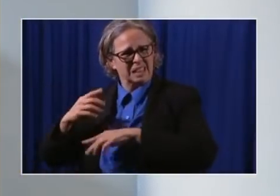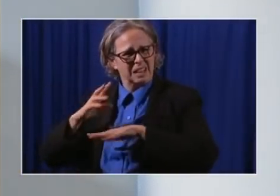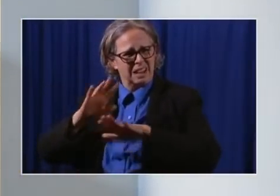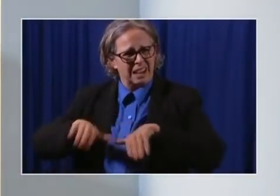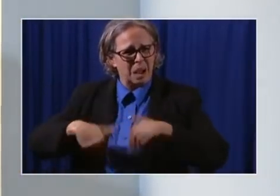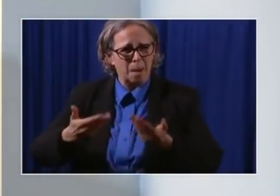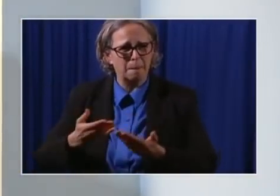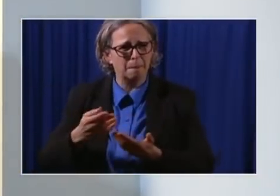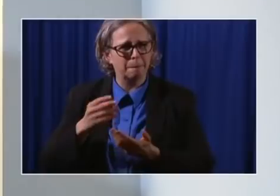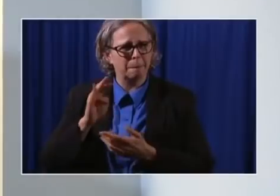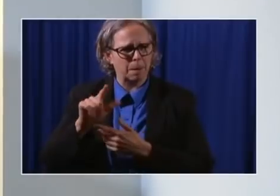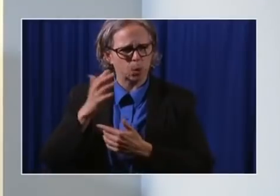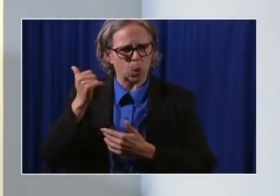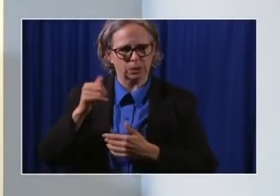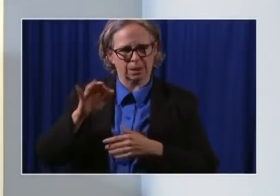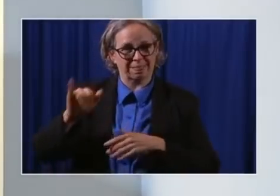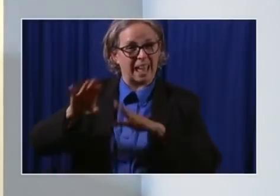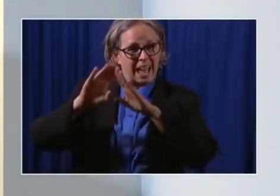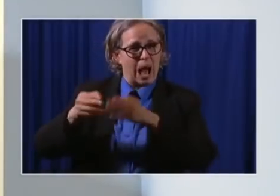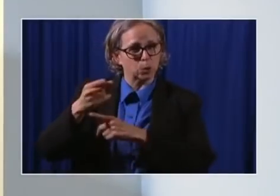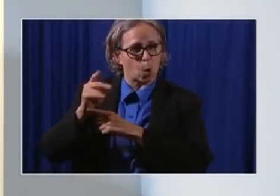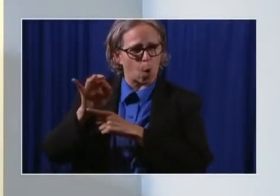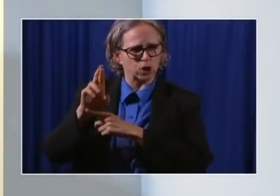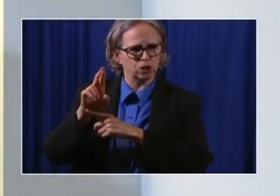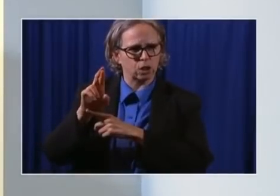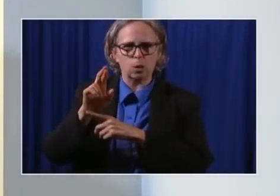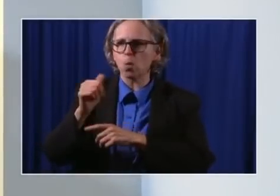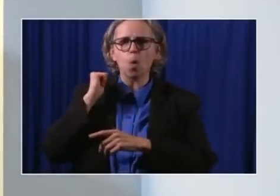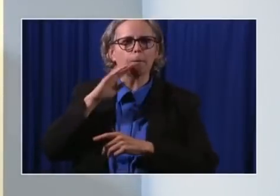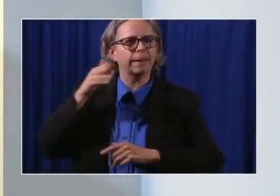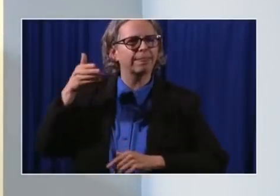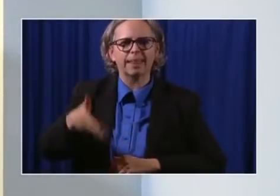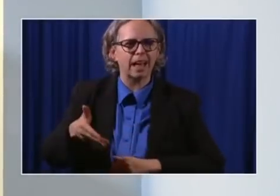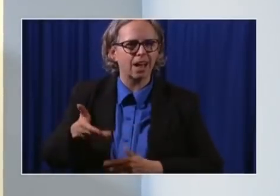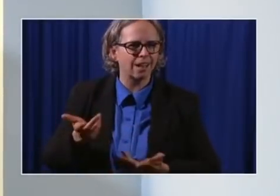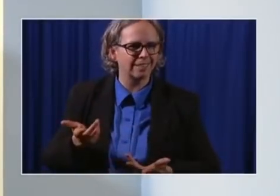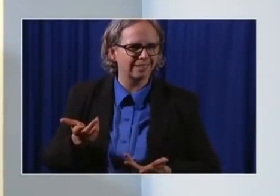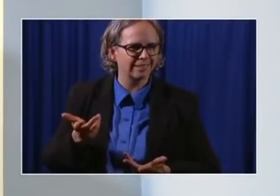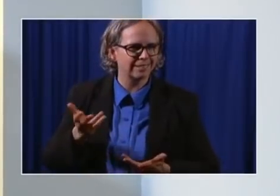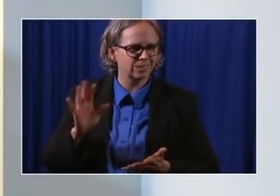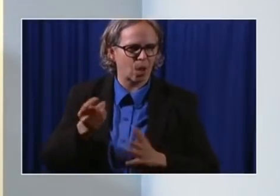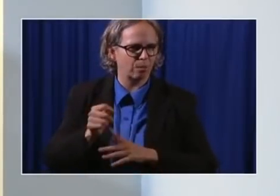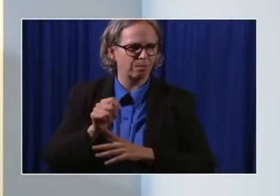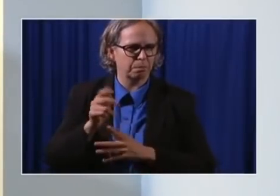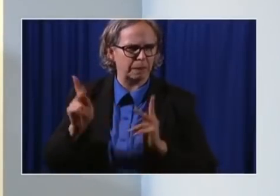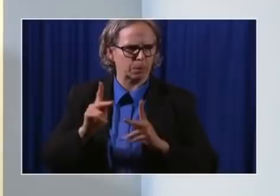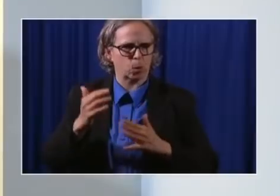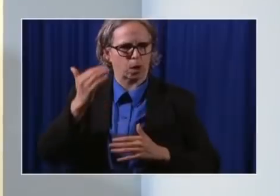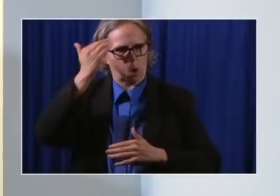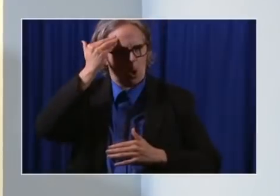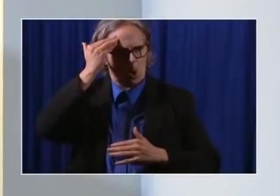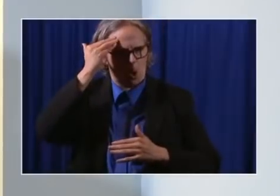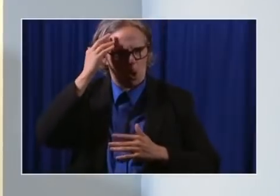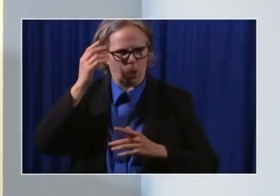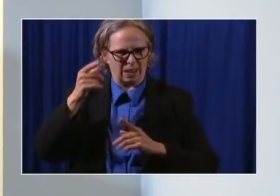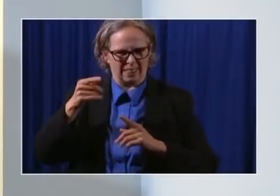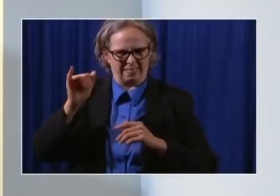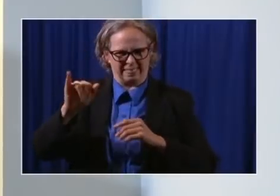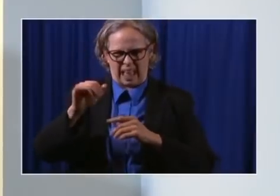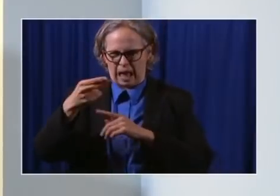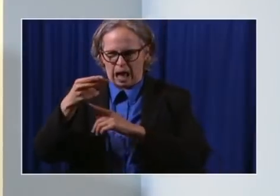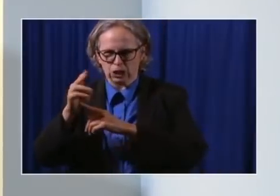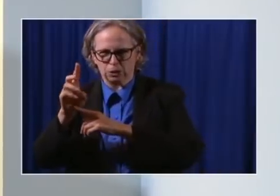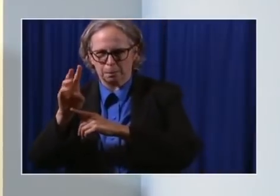a huge factor. That, you know, everybody who was part of what the U.S. Attorney identified